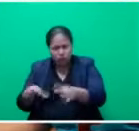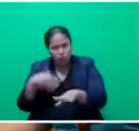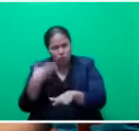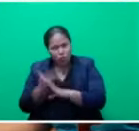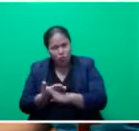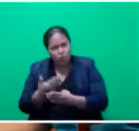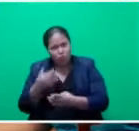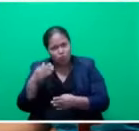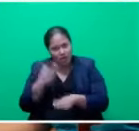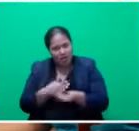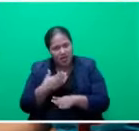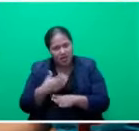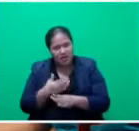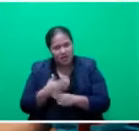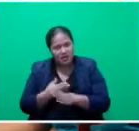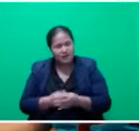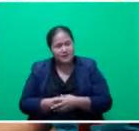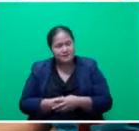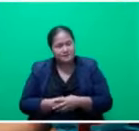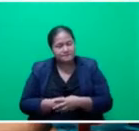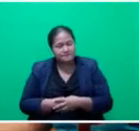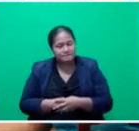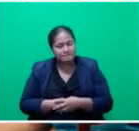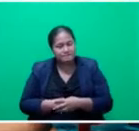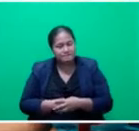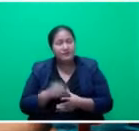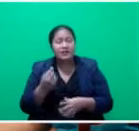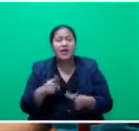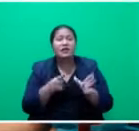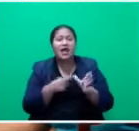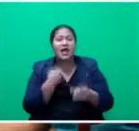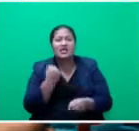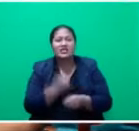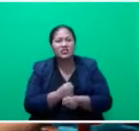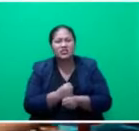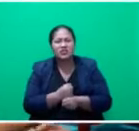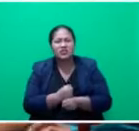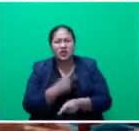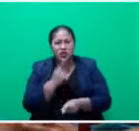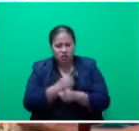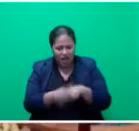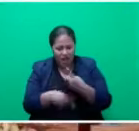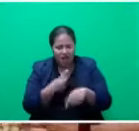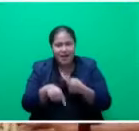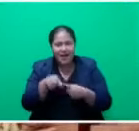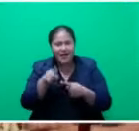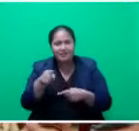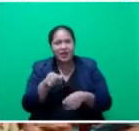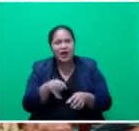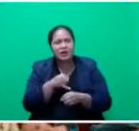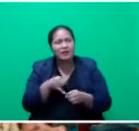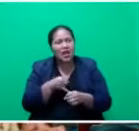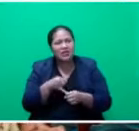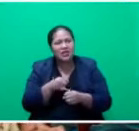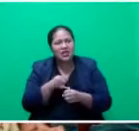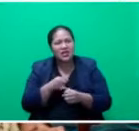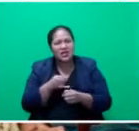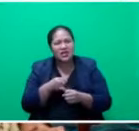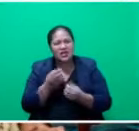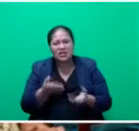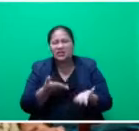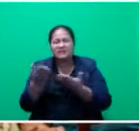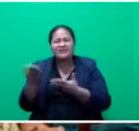Mr. Speaker, the Honourable Attorney General has reported as saying that Aspen Medical has been given more time to take over Ba and Latoka